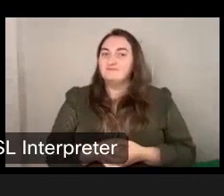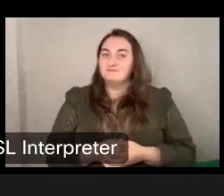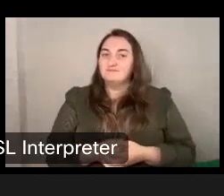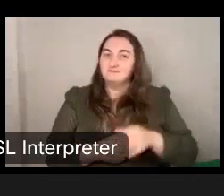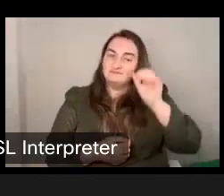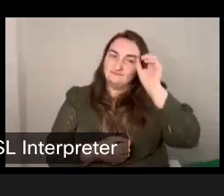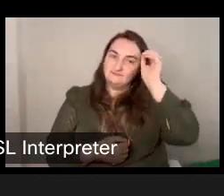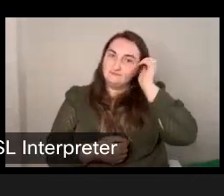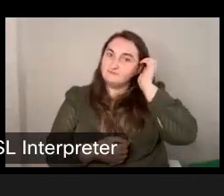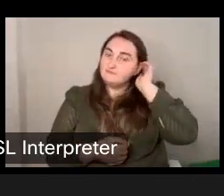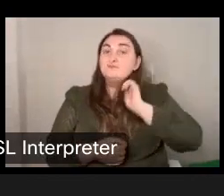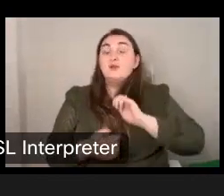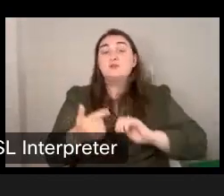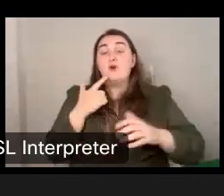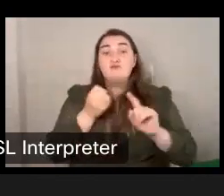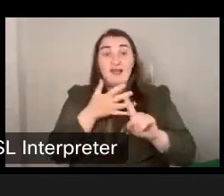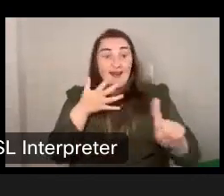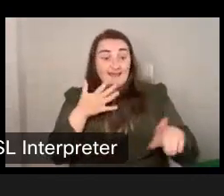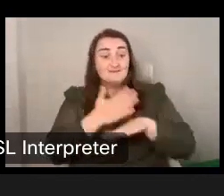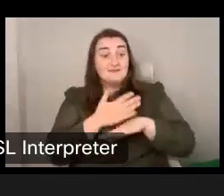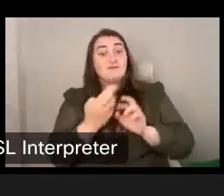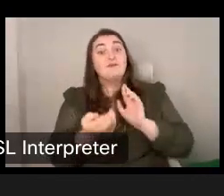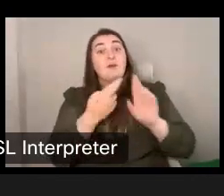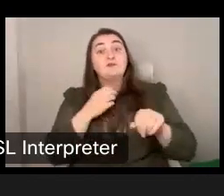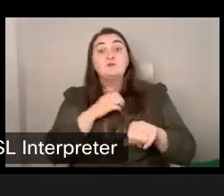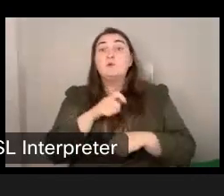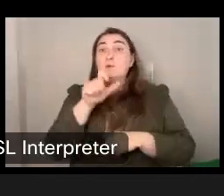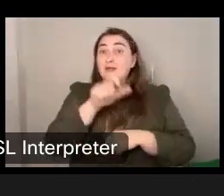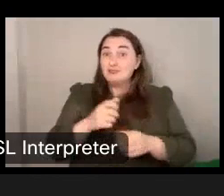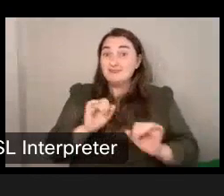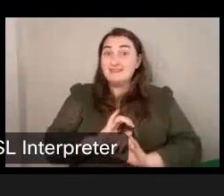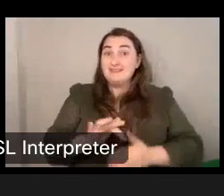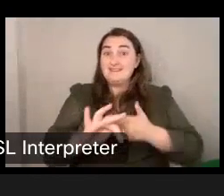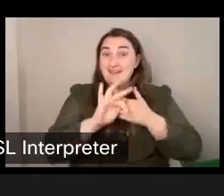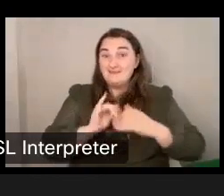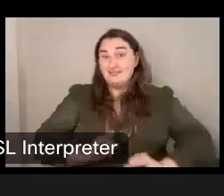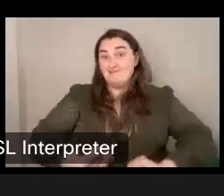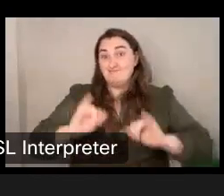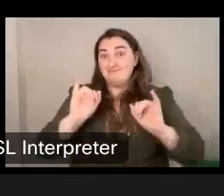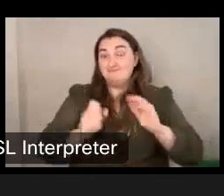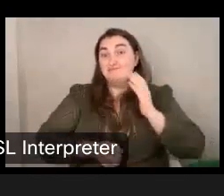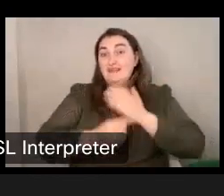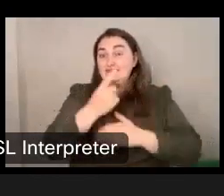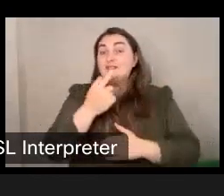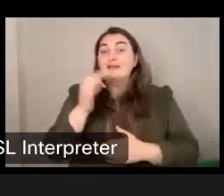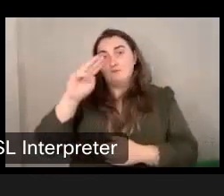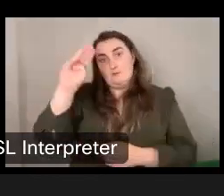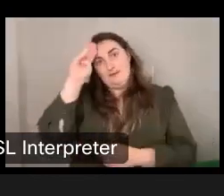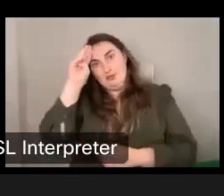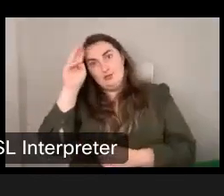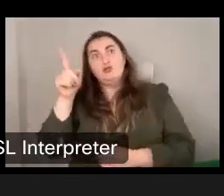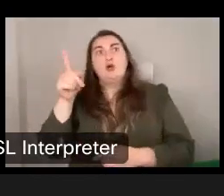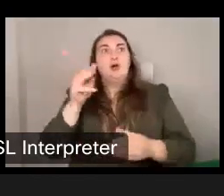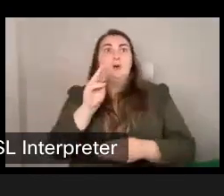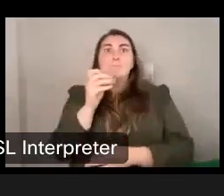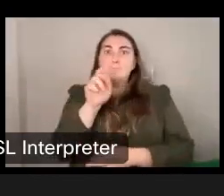So recognizing the staff response to a patient safety incident, if you're a manager or a peer and your staff were involved in